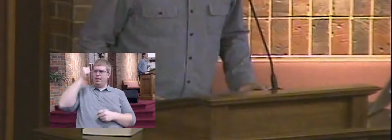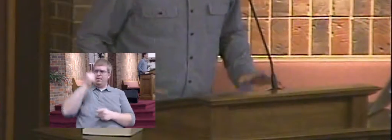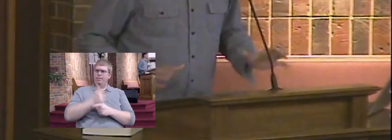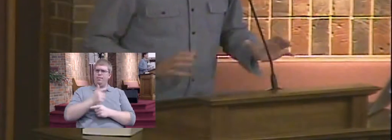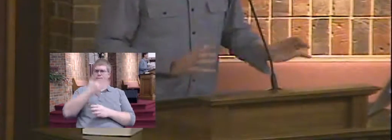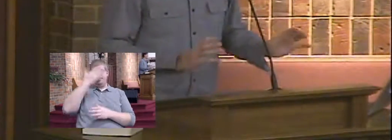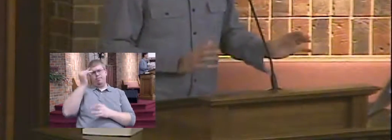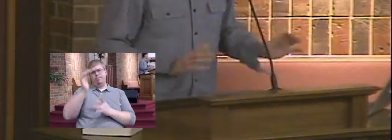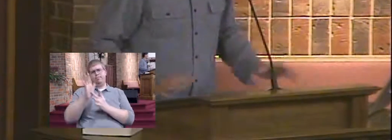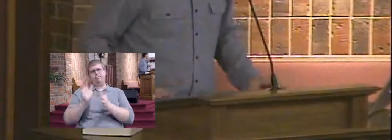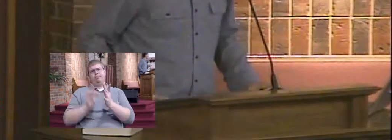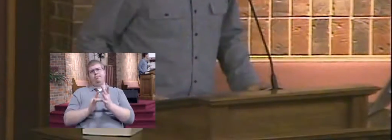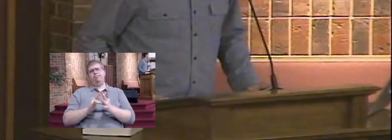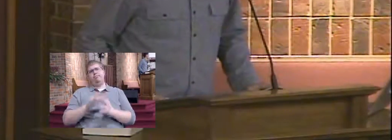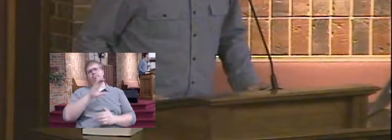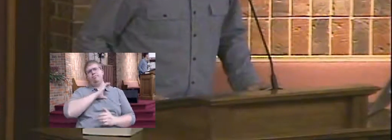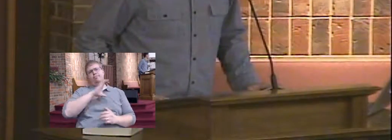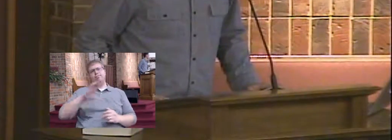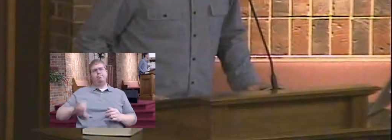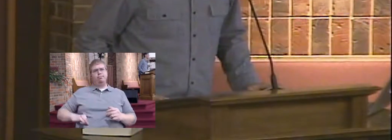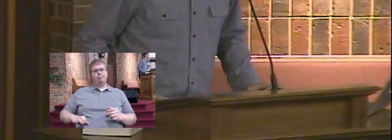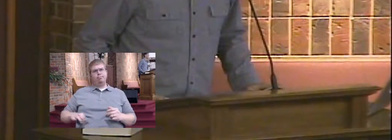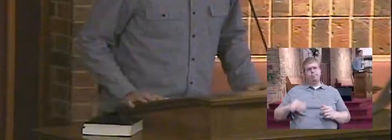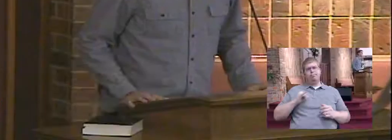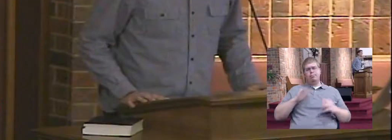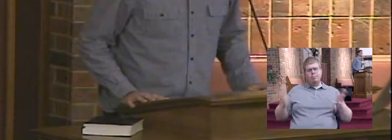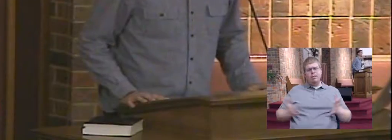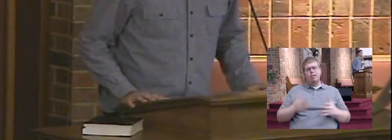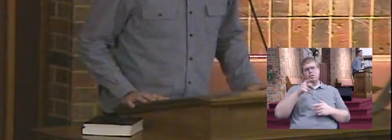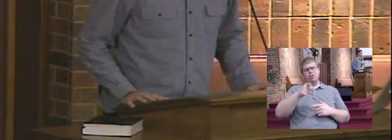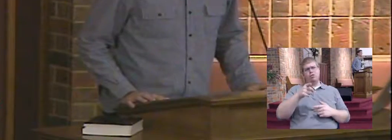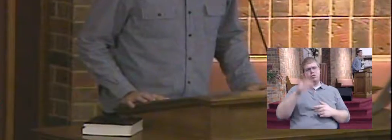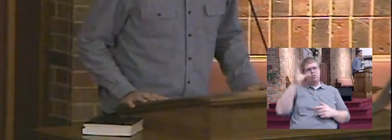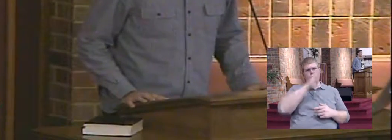And I encourage you to find that in your life wherever that may be.